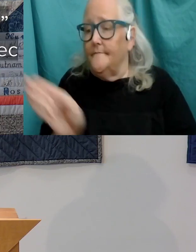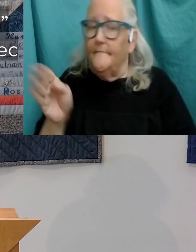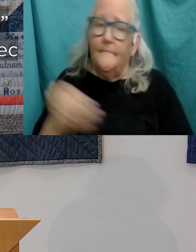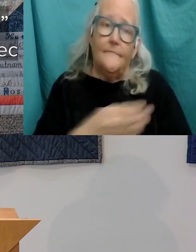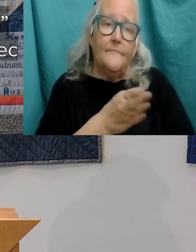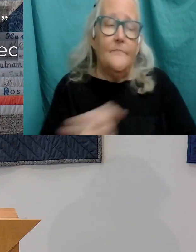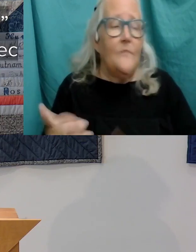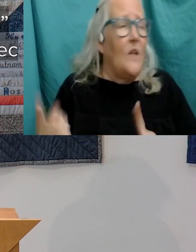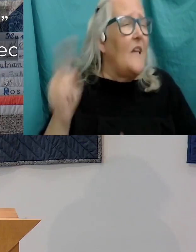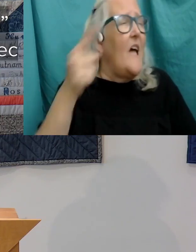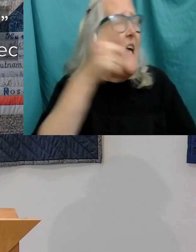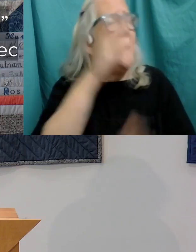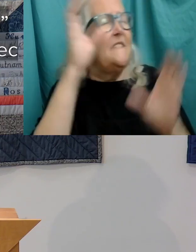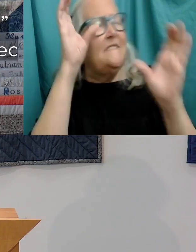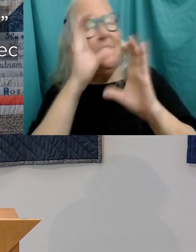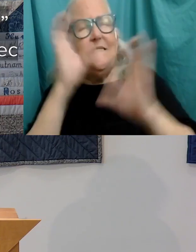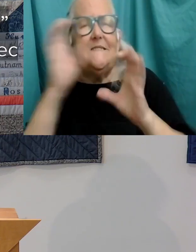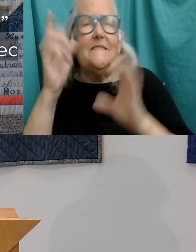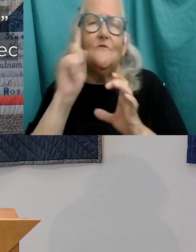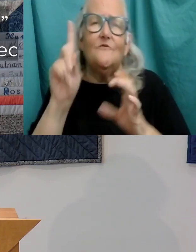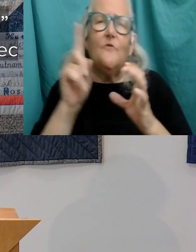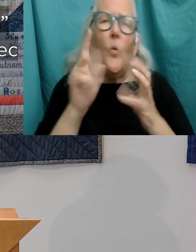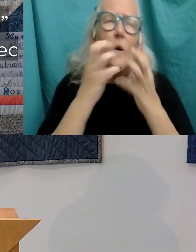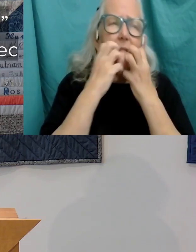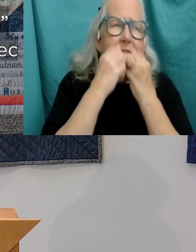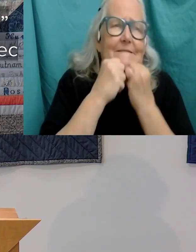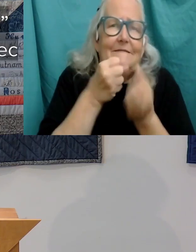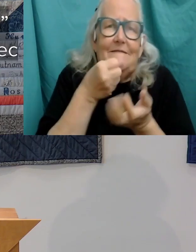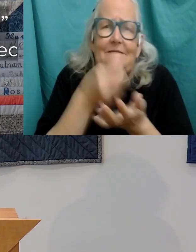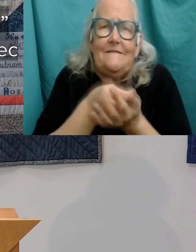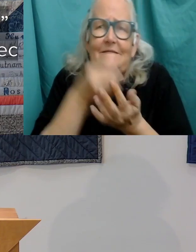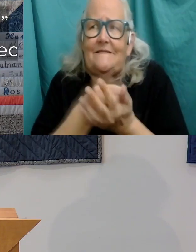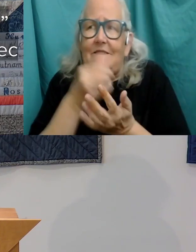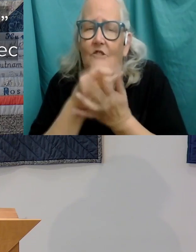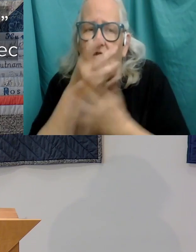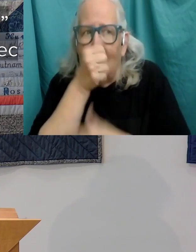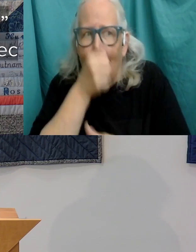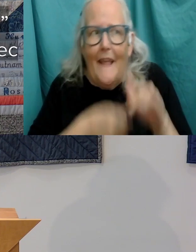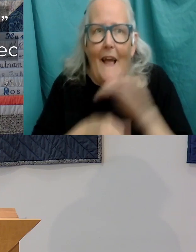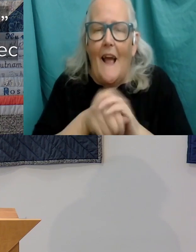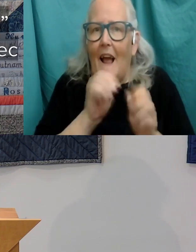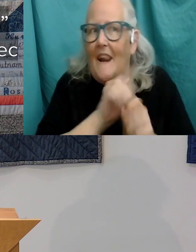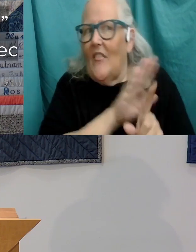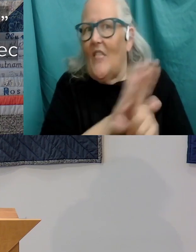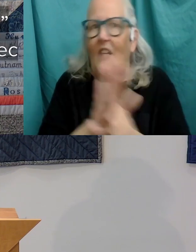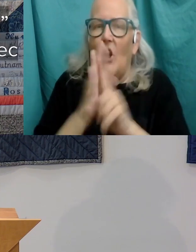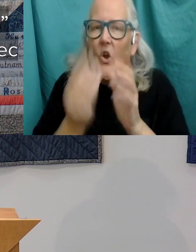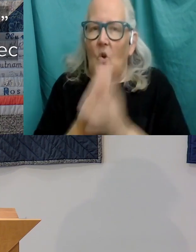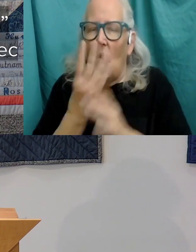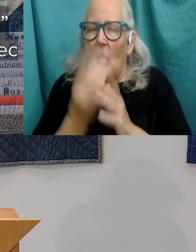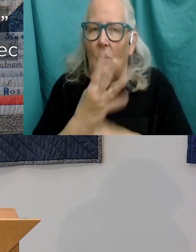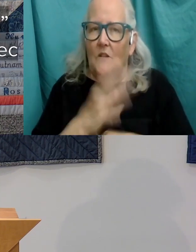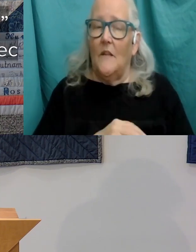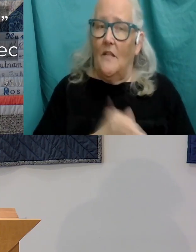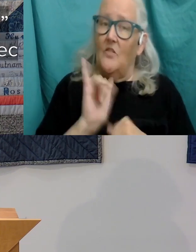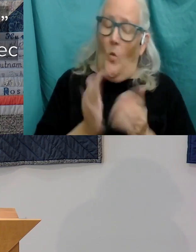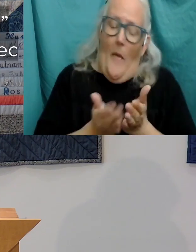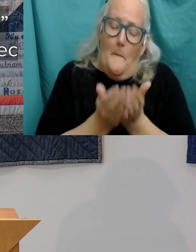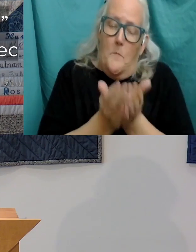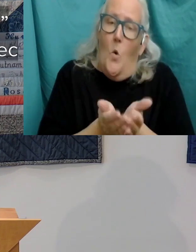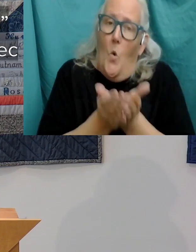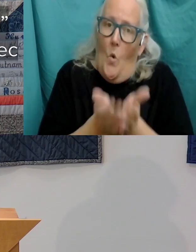precious treasures they conceal in their gardens. You will understand why the boat has not only been